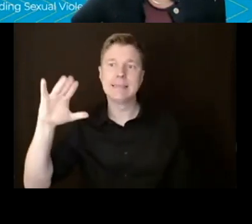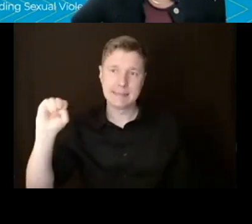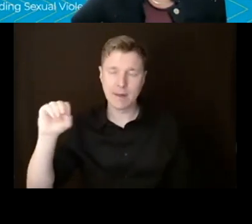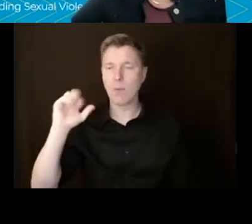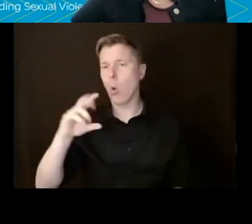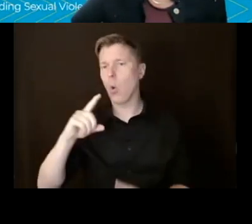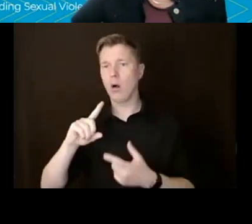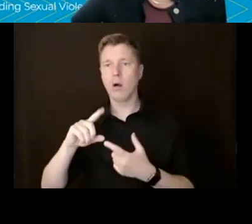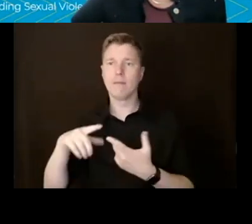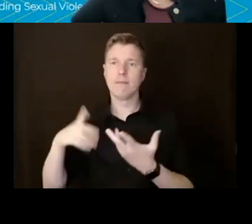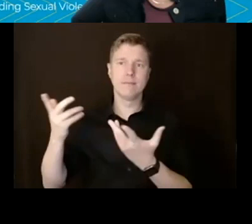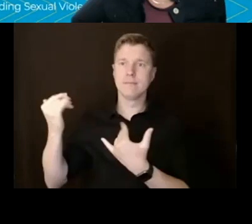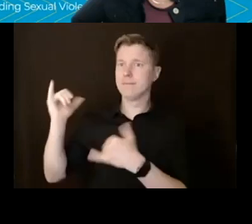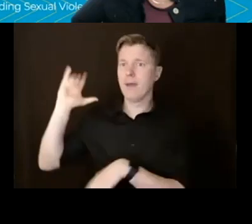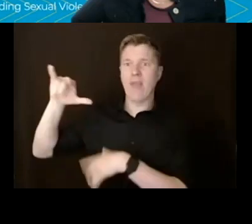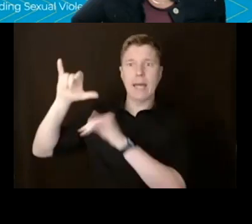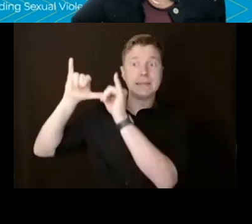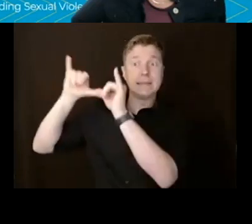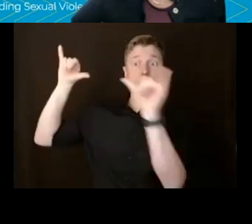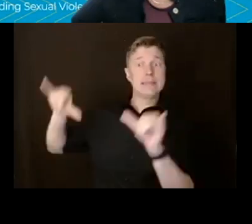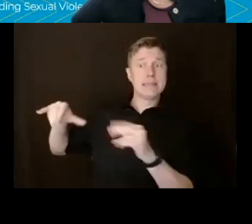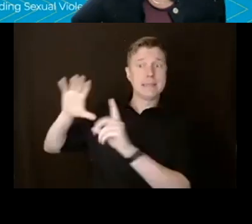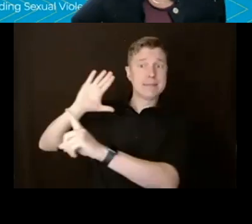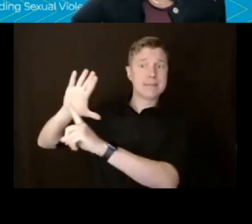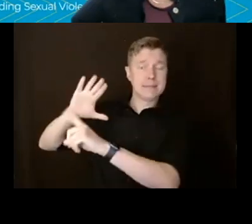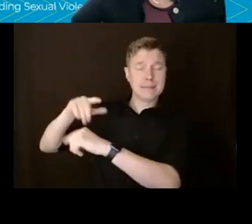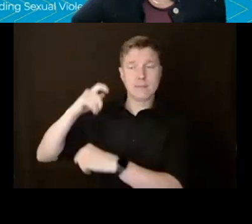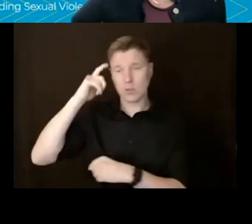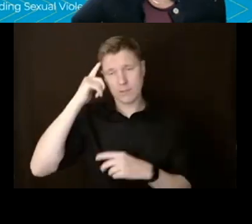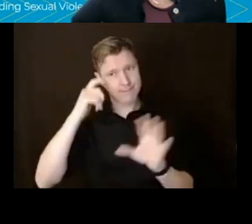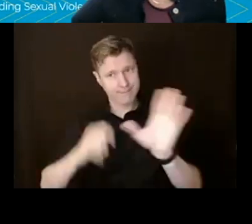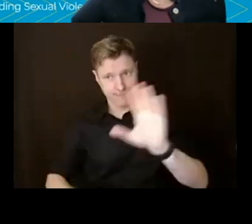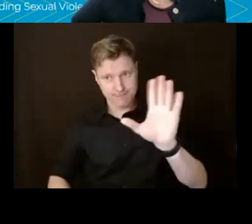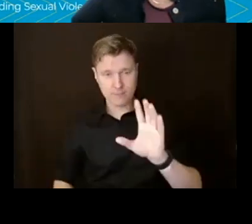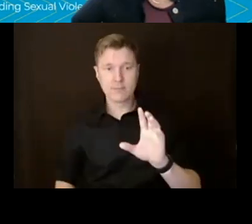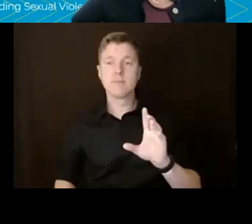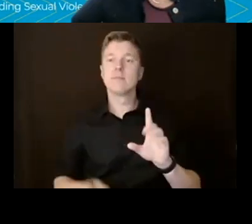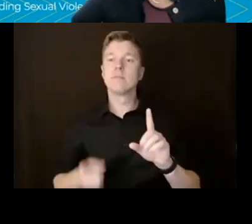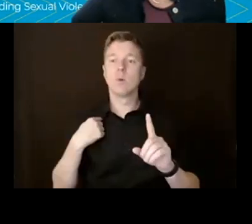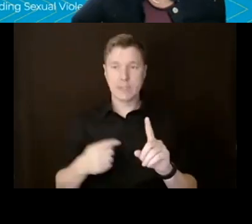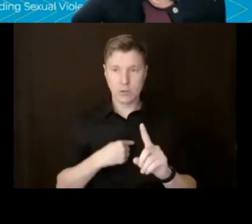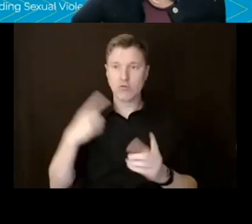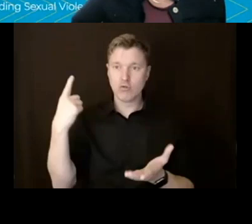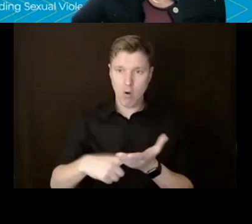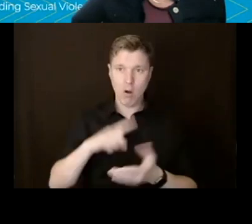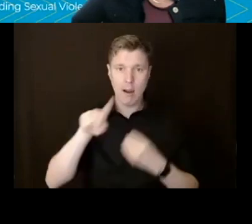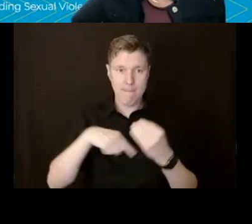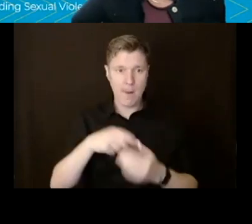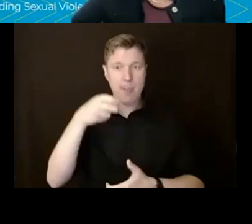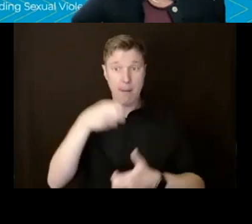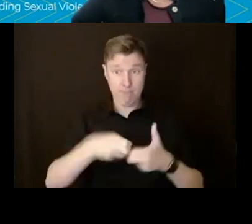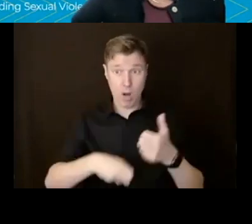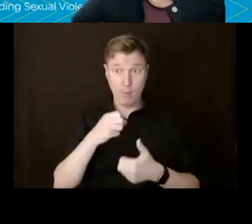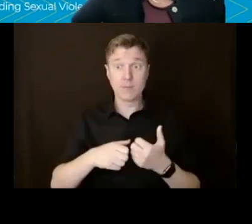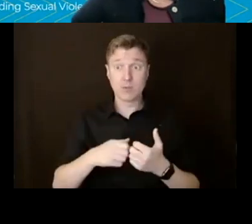a system of, sexual violence, a system. No. We need to talk about the problems in a way that our